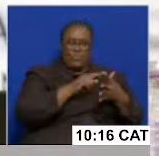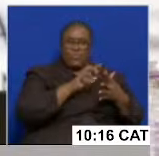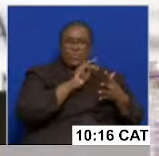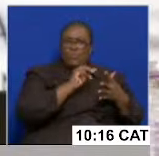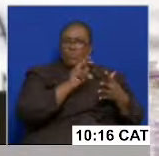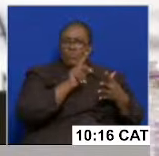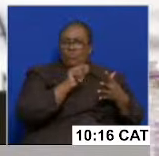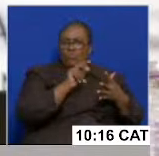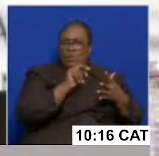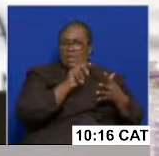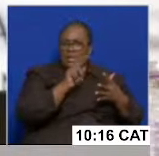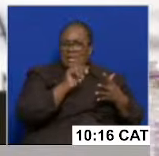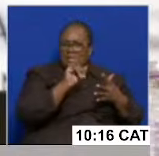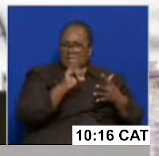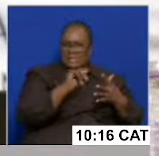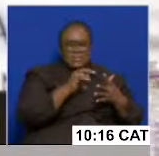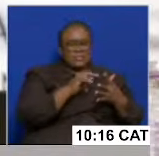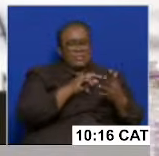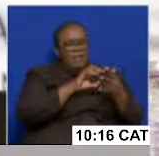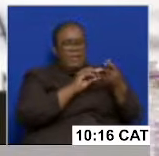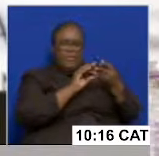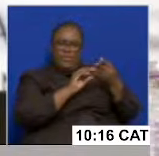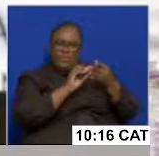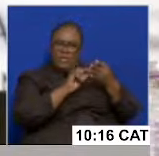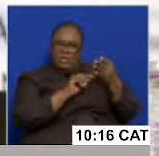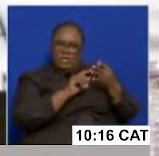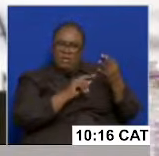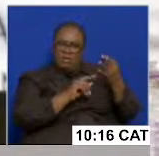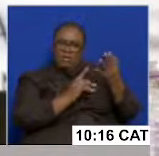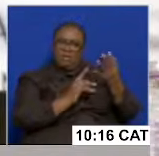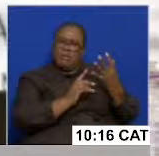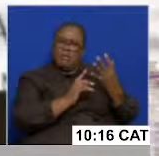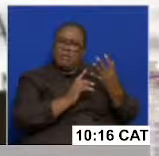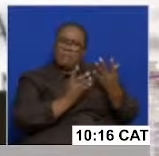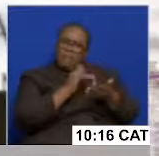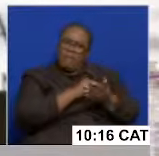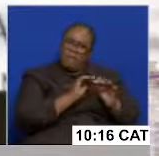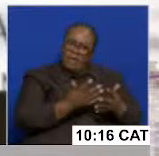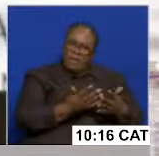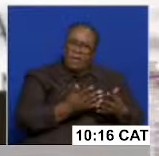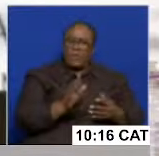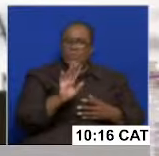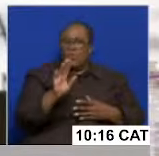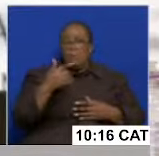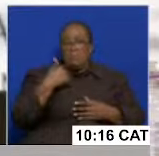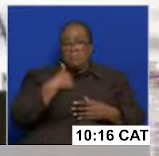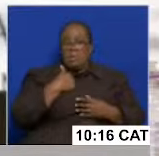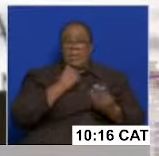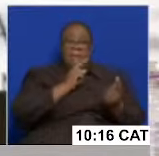I first met with Mkwanazi first. So when they came in,